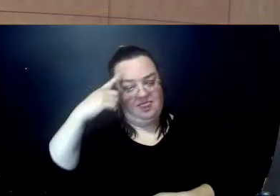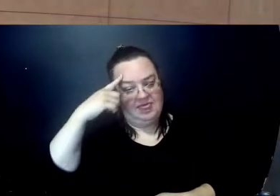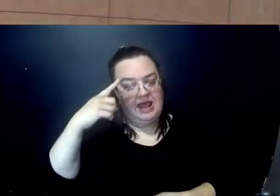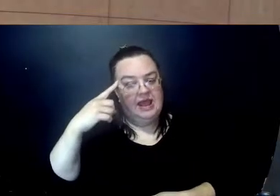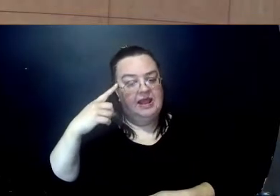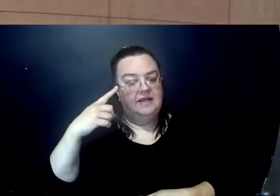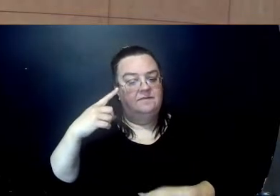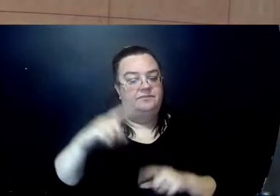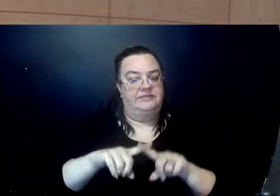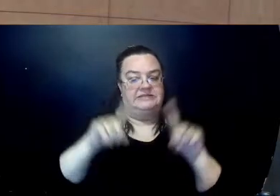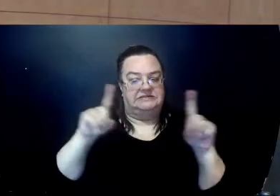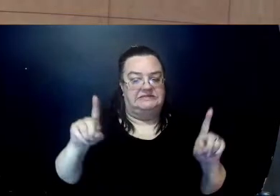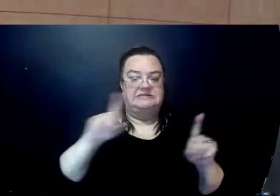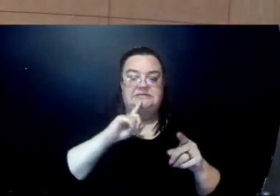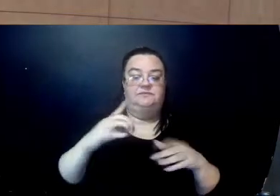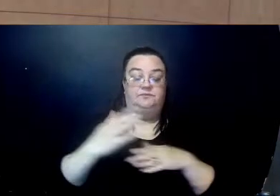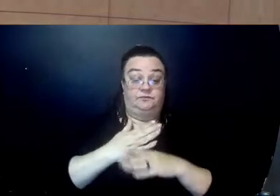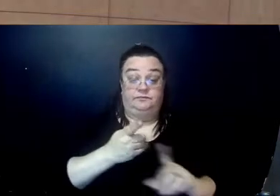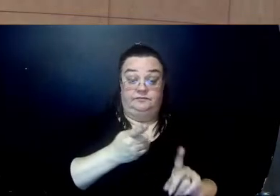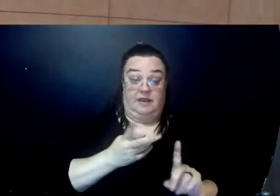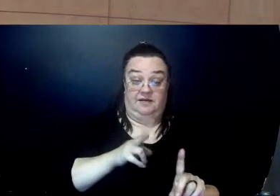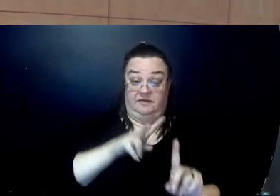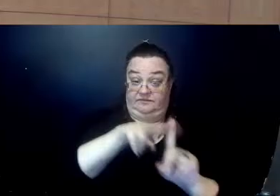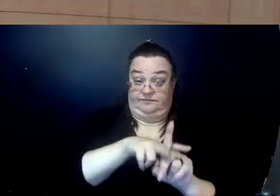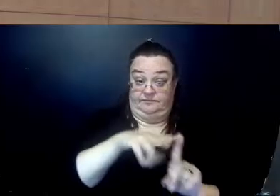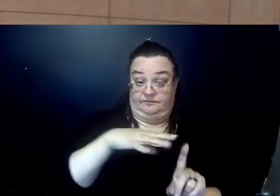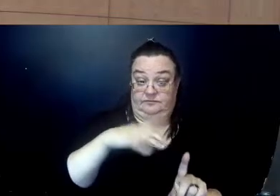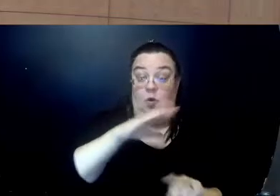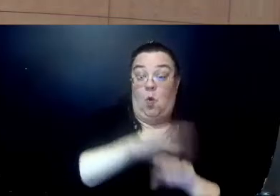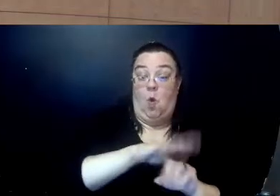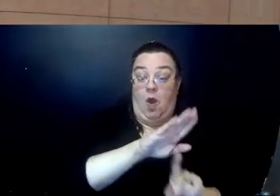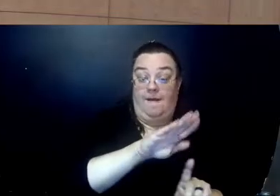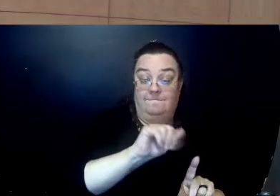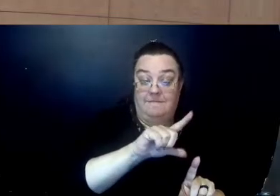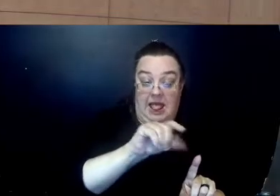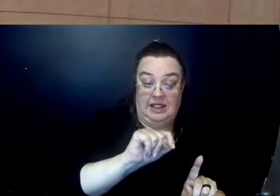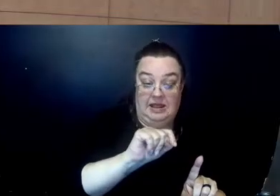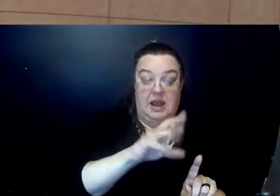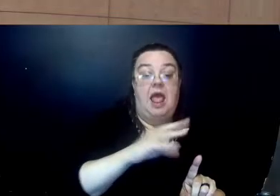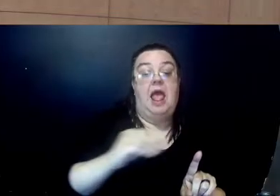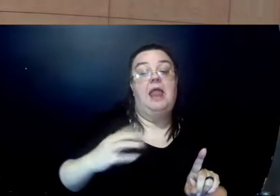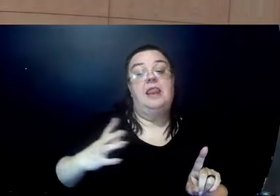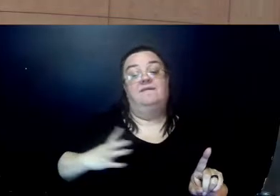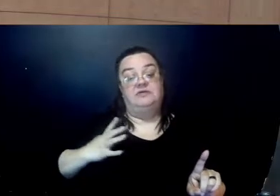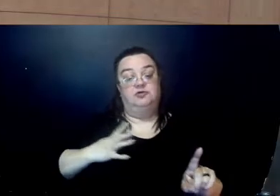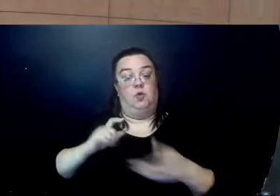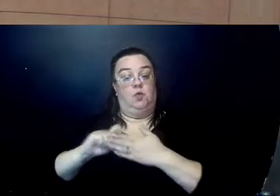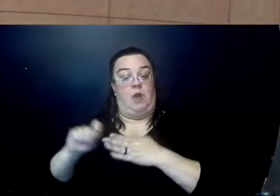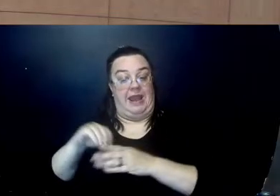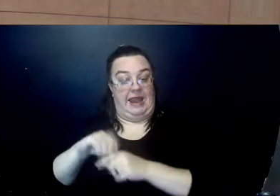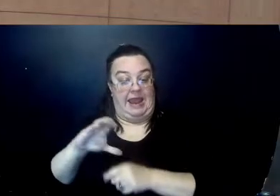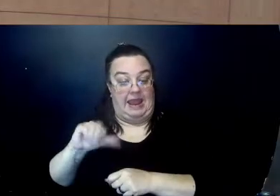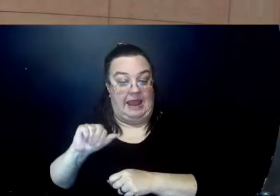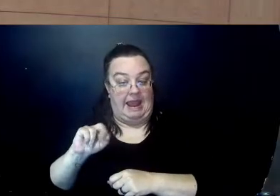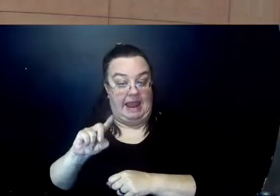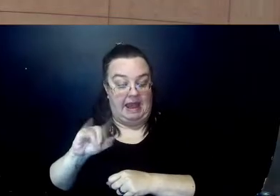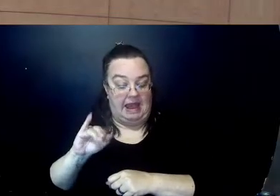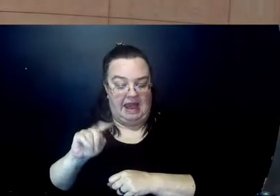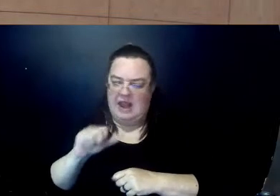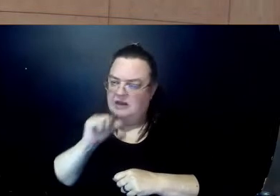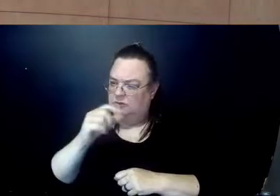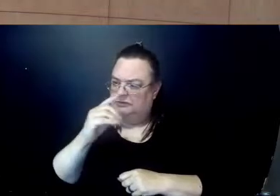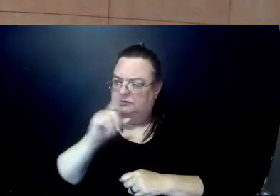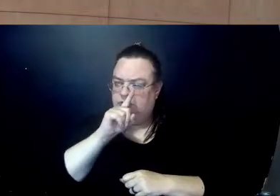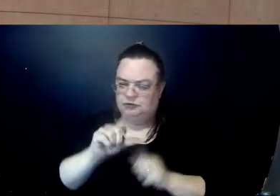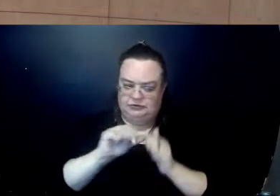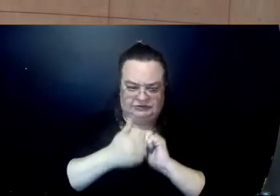between a filed candidate who's on the ballot and an official write-in candidate. I don't know that we can ever, I'm not sure how